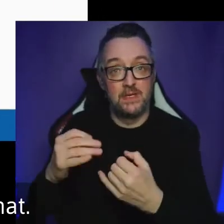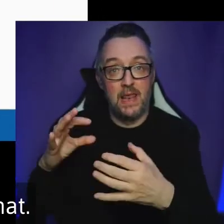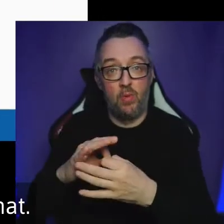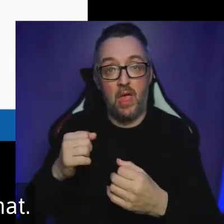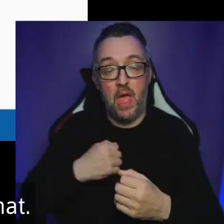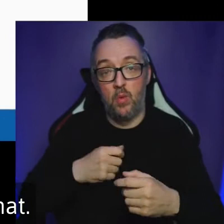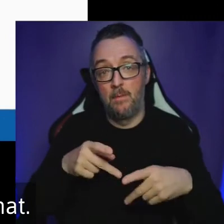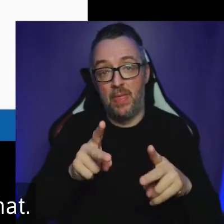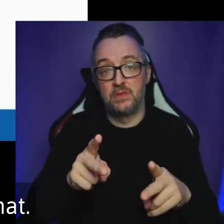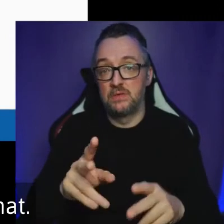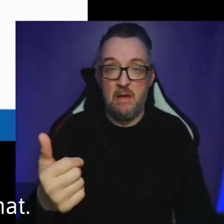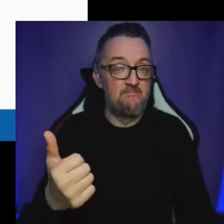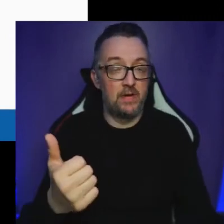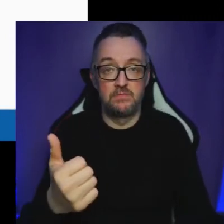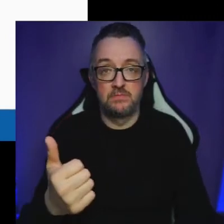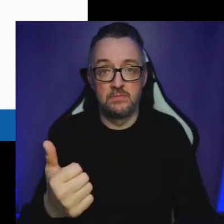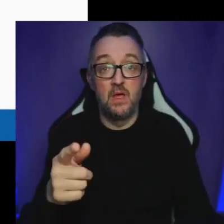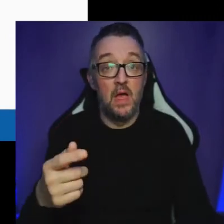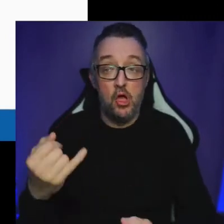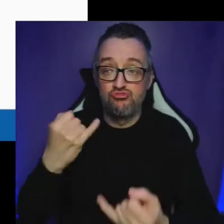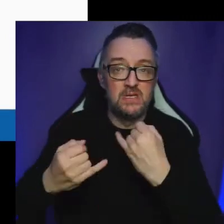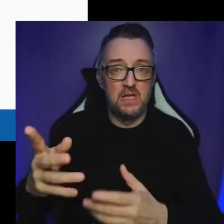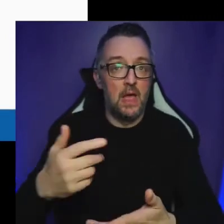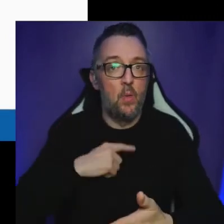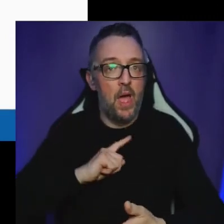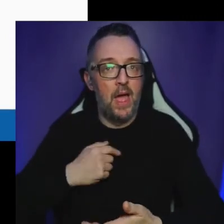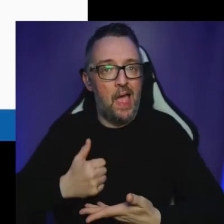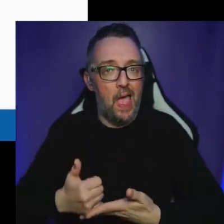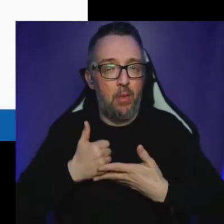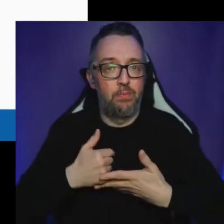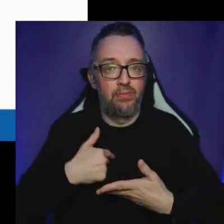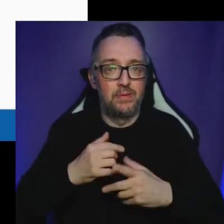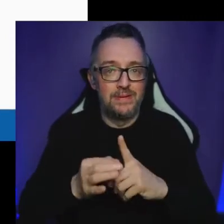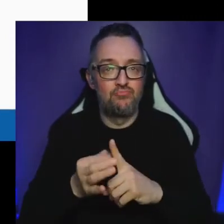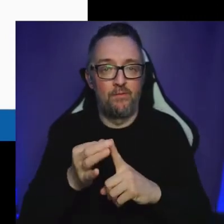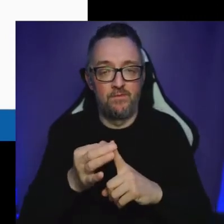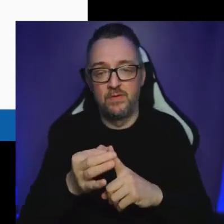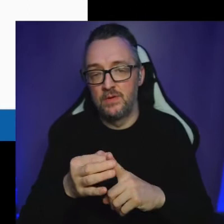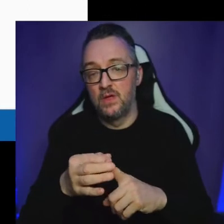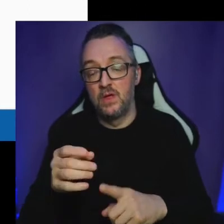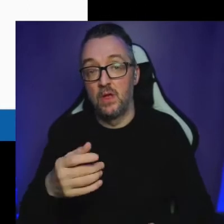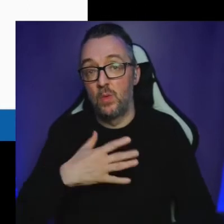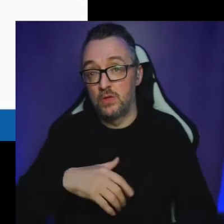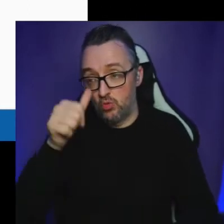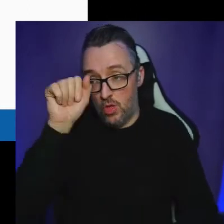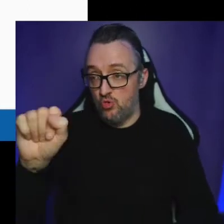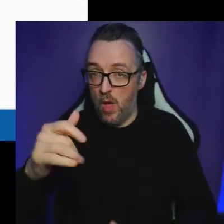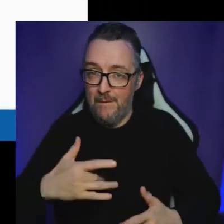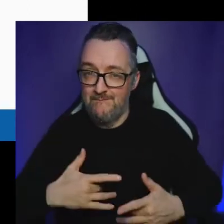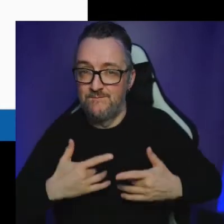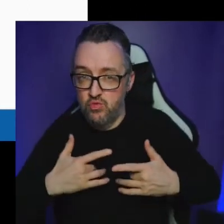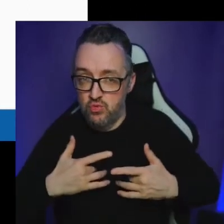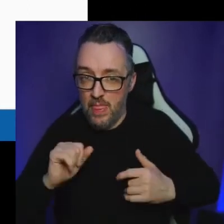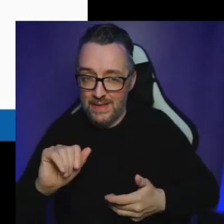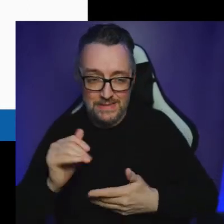use, absolutely fine, and that really helps us improve those, and also just learning about people's view on the services that we